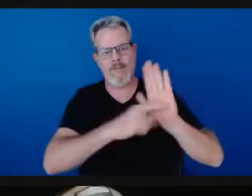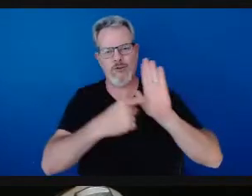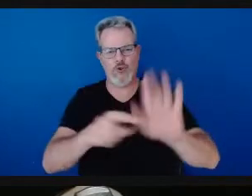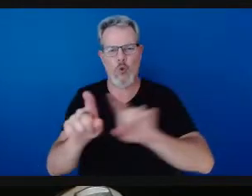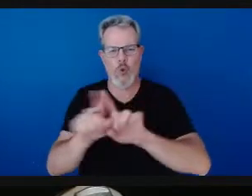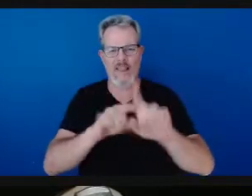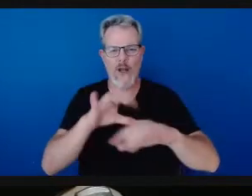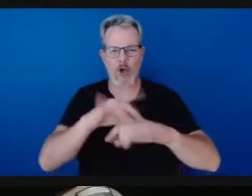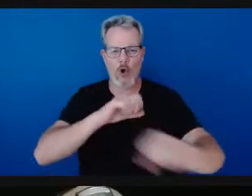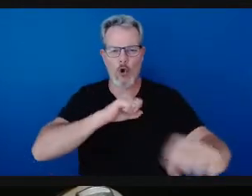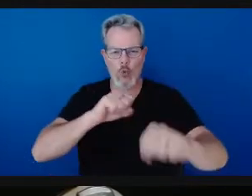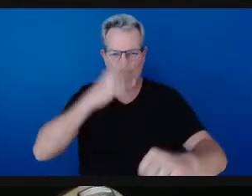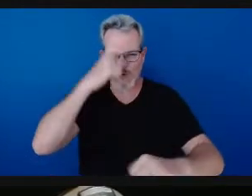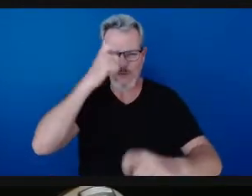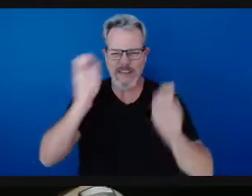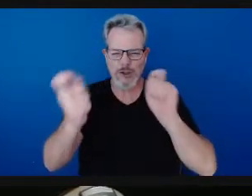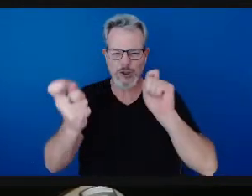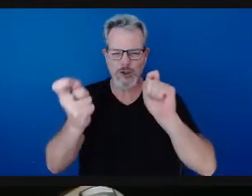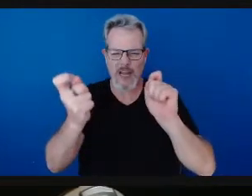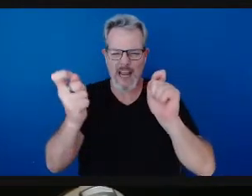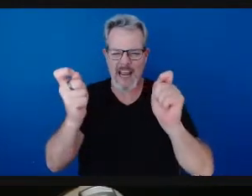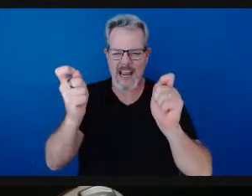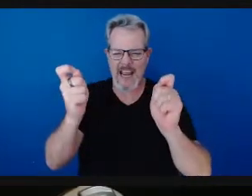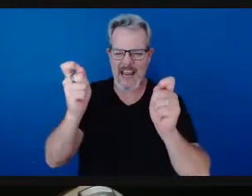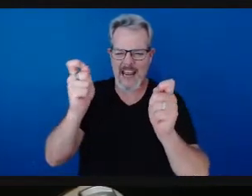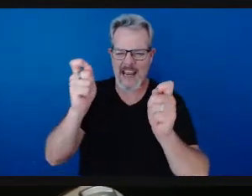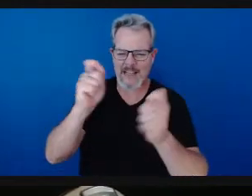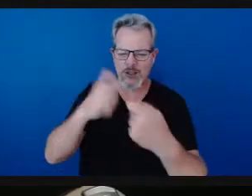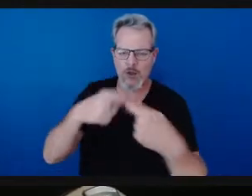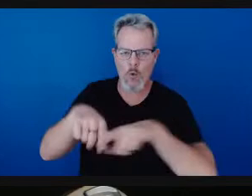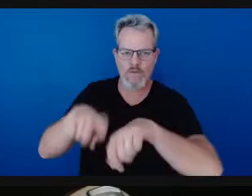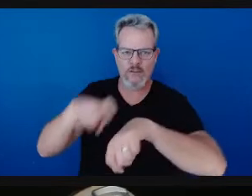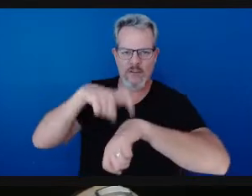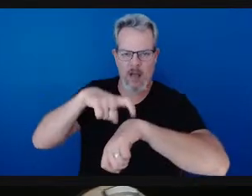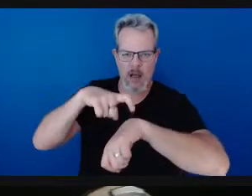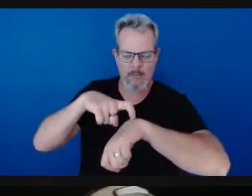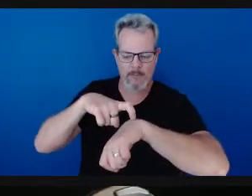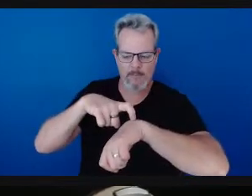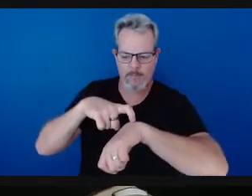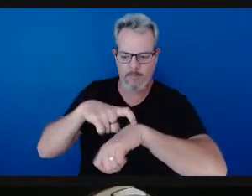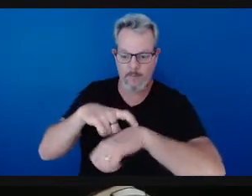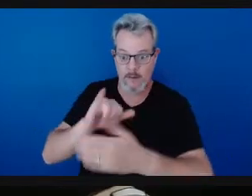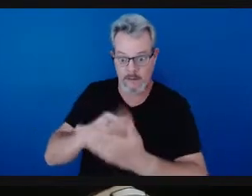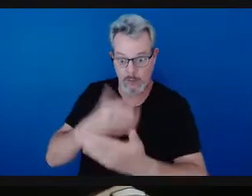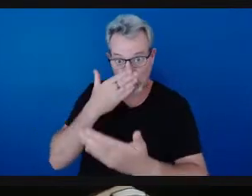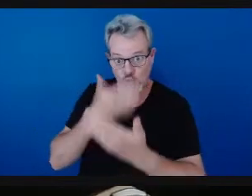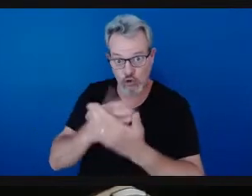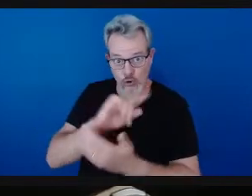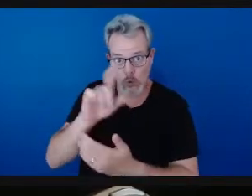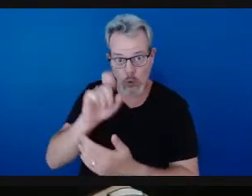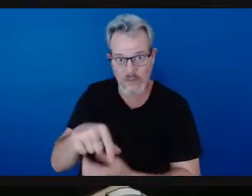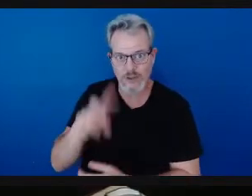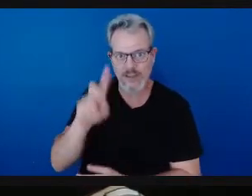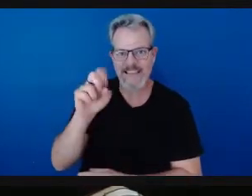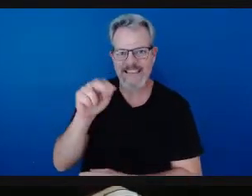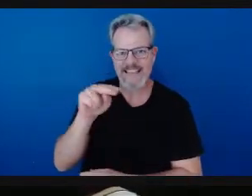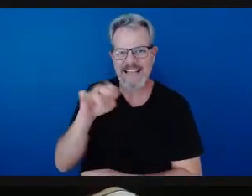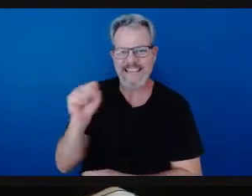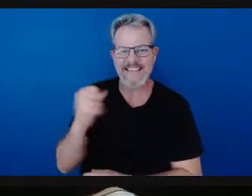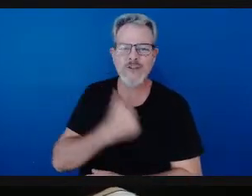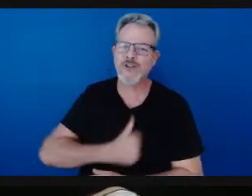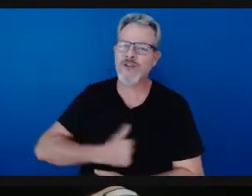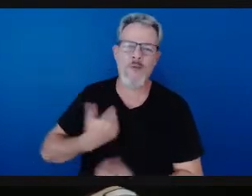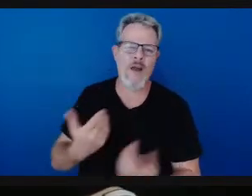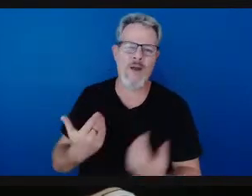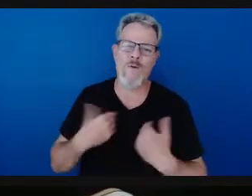actually changing over time and the inflation is not. But it is a great question, Dennis. Like I said, I don't have a straight answer for